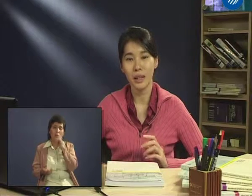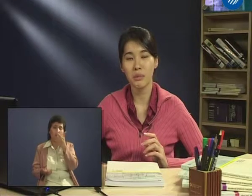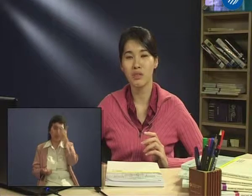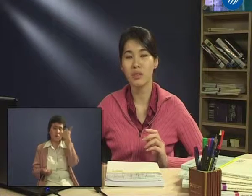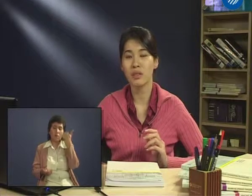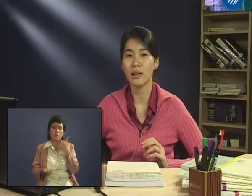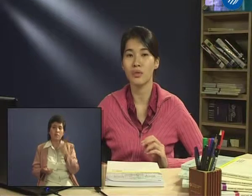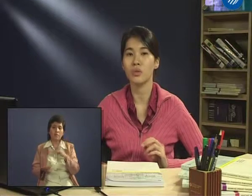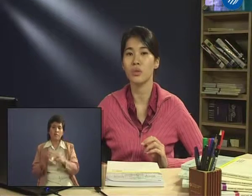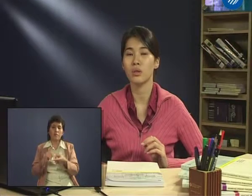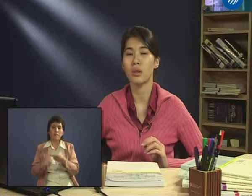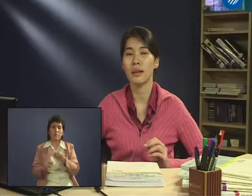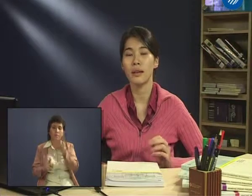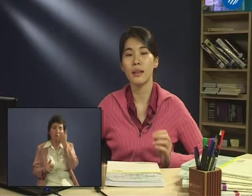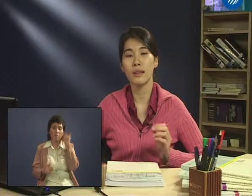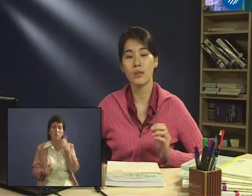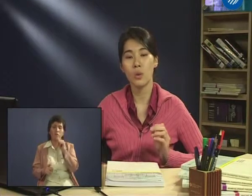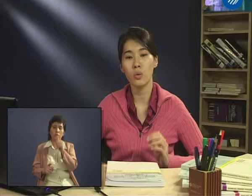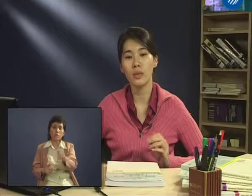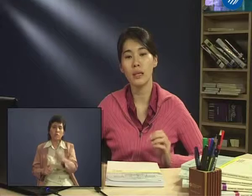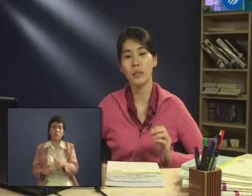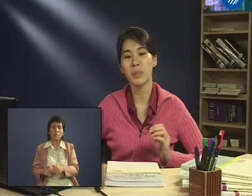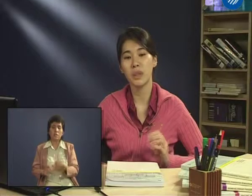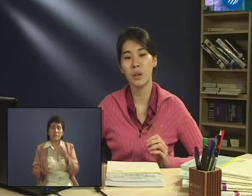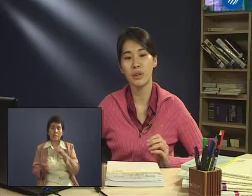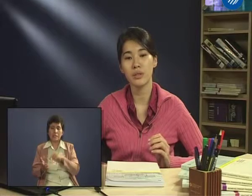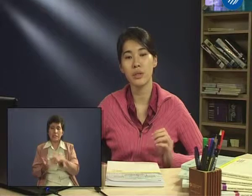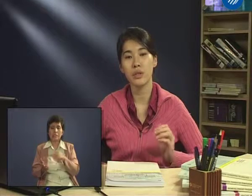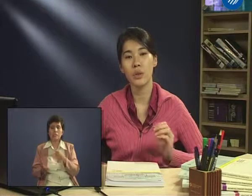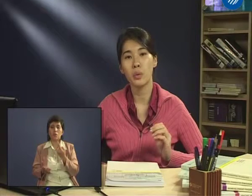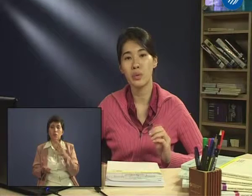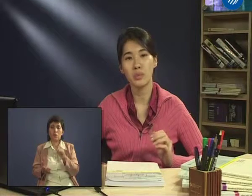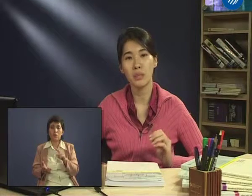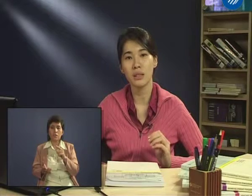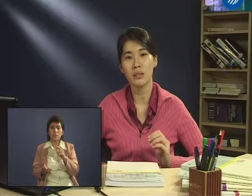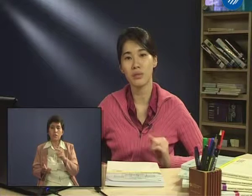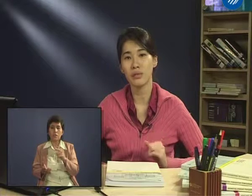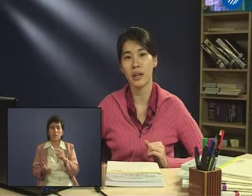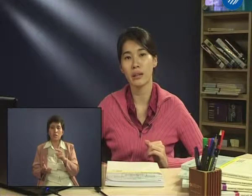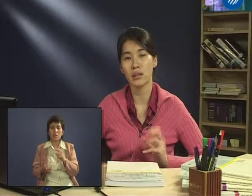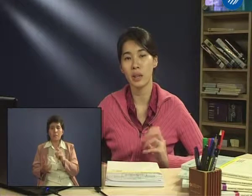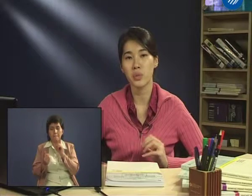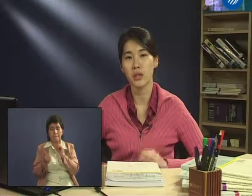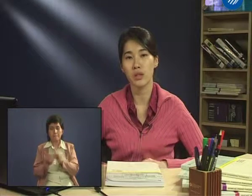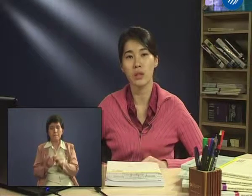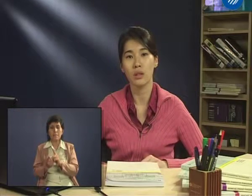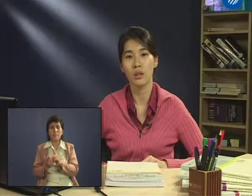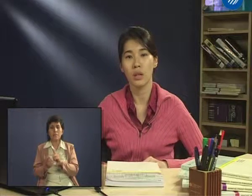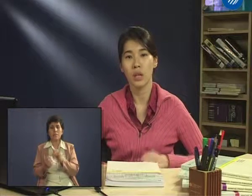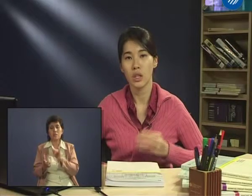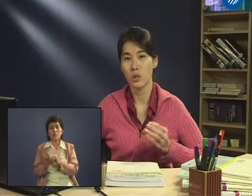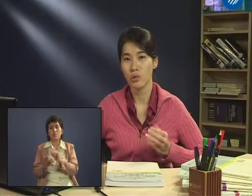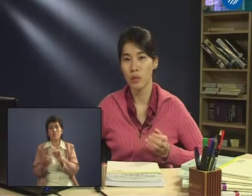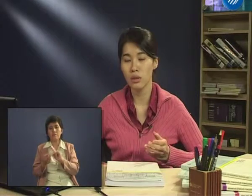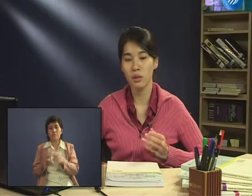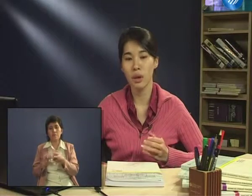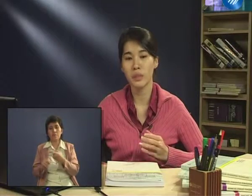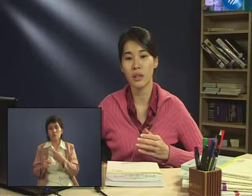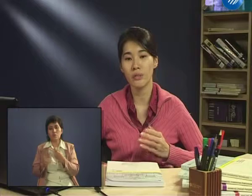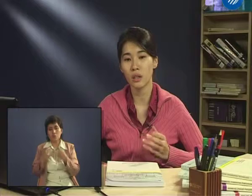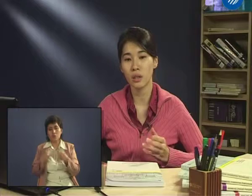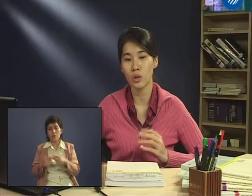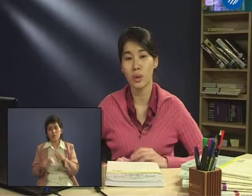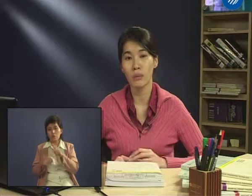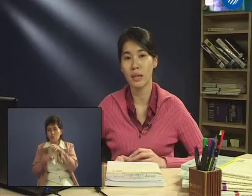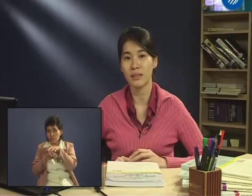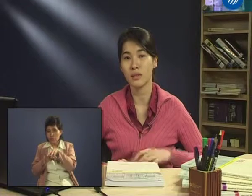has the same interest as you. It is only because you always meet that friend or that person. You try to